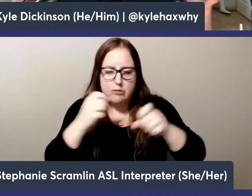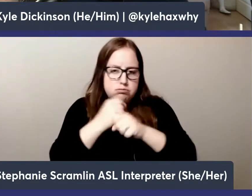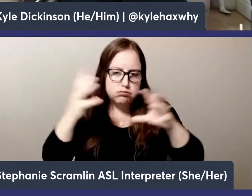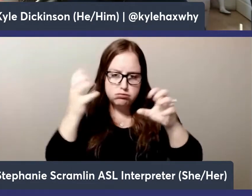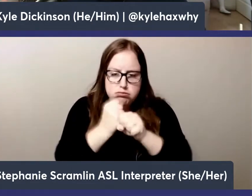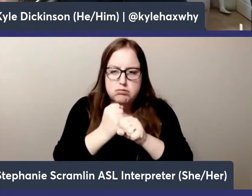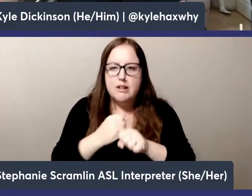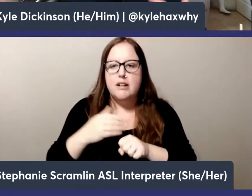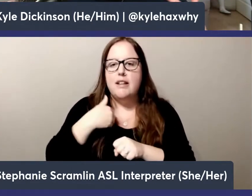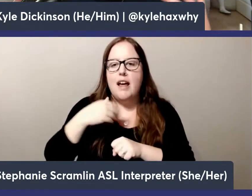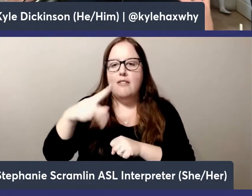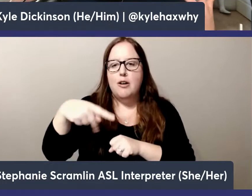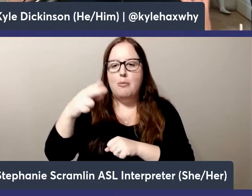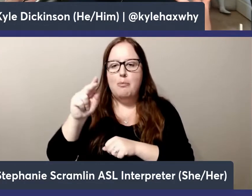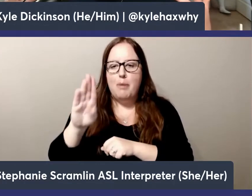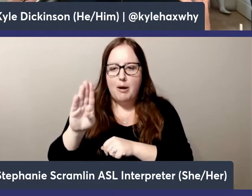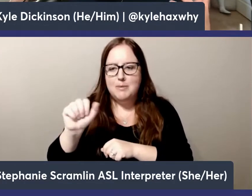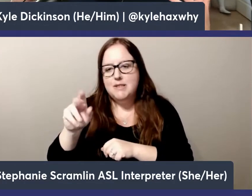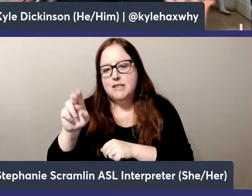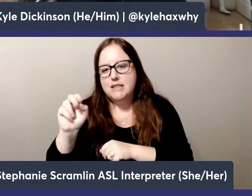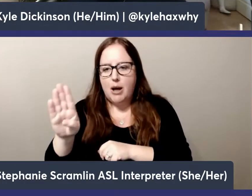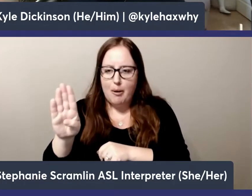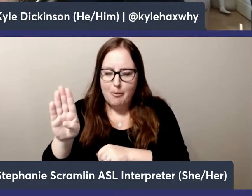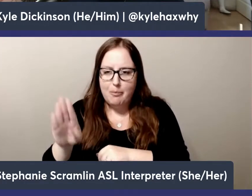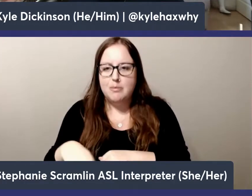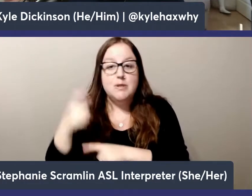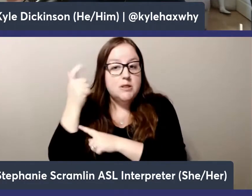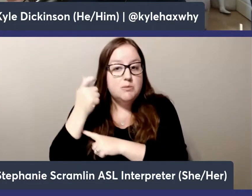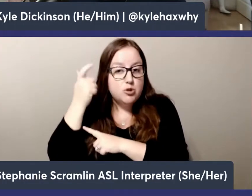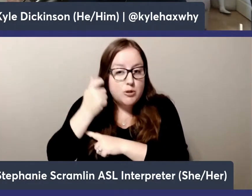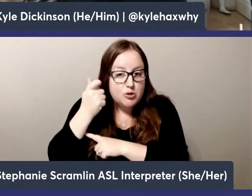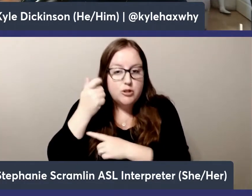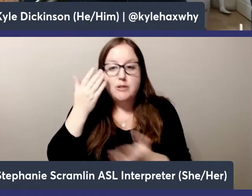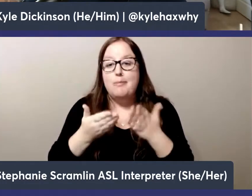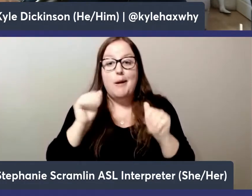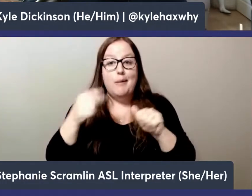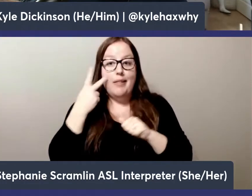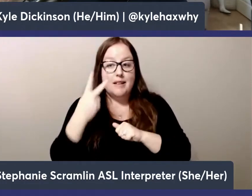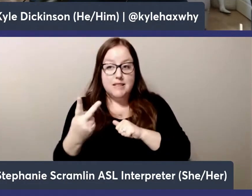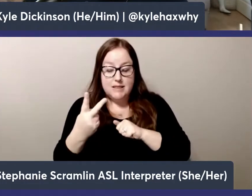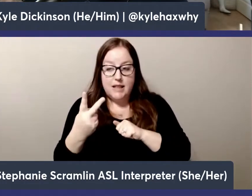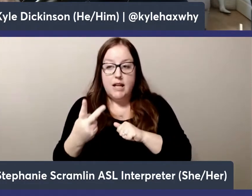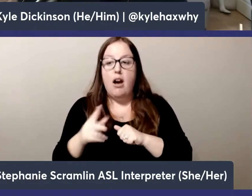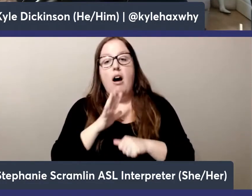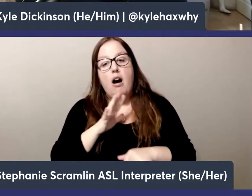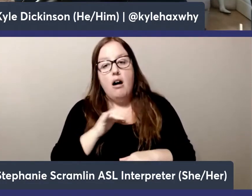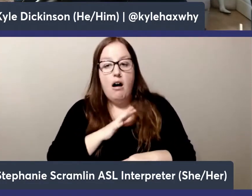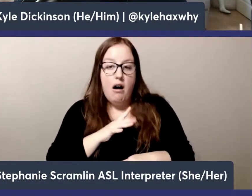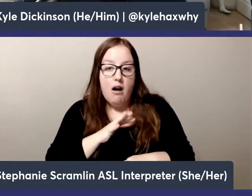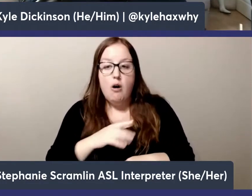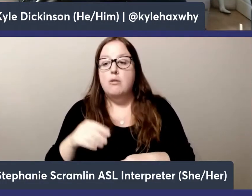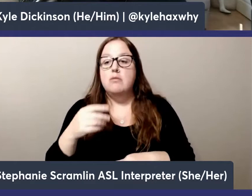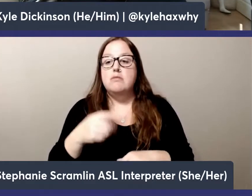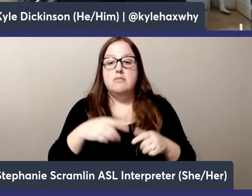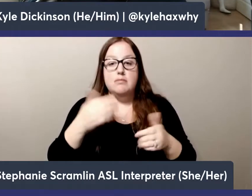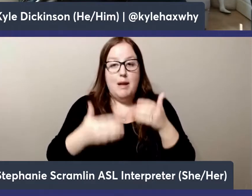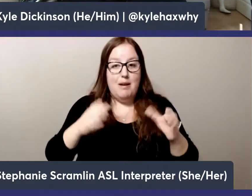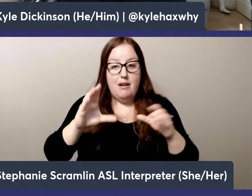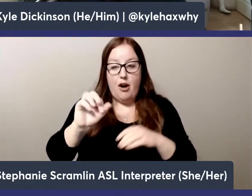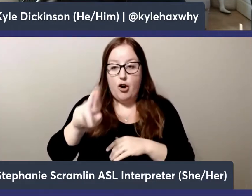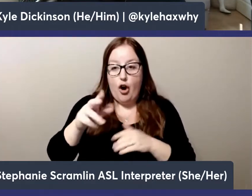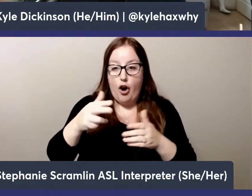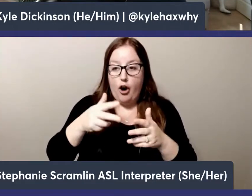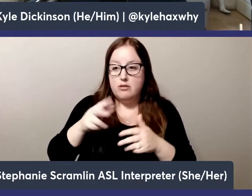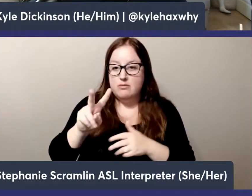pub sub type of subscription to where they could see, a vehicle 2 miles down the road had a tire that blew